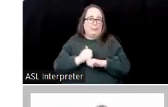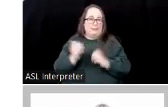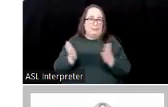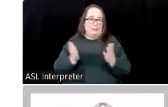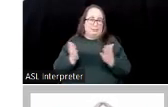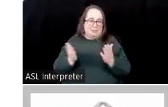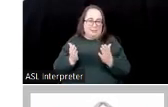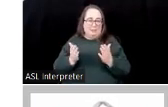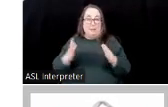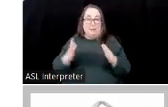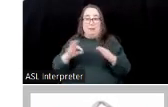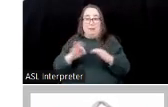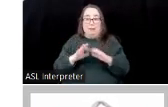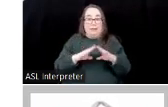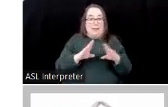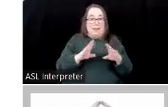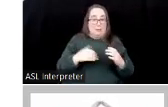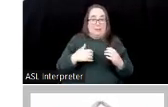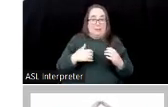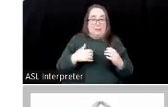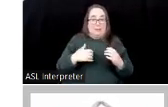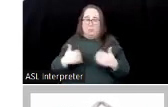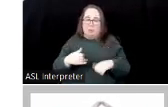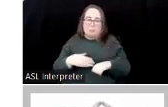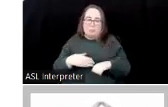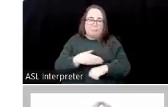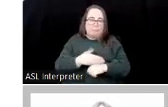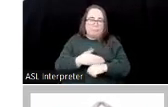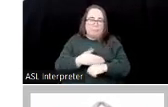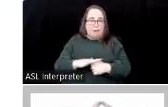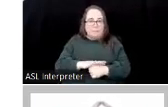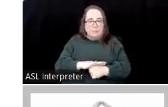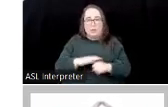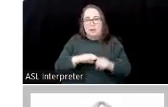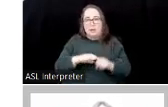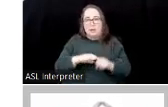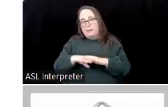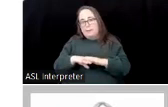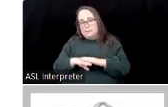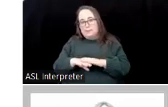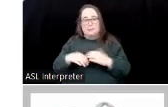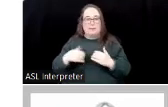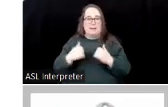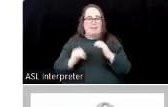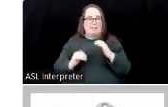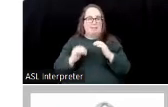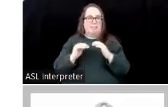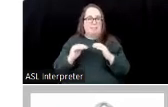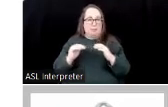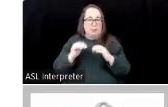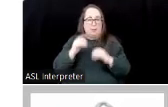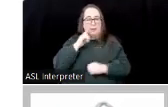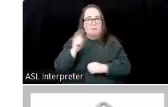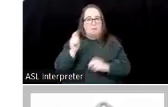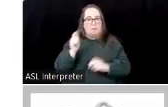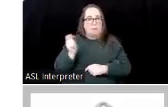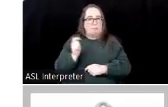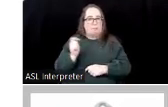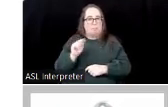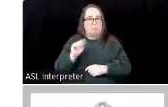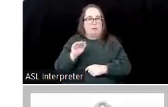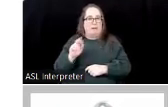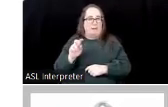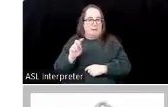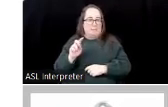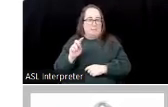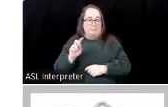Linking housing and health can improve coverage, access, and health equity for Medicaid beneficiaries.